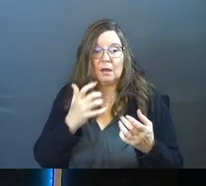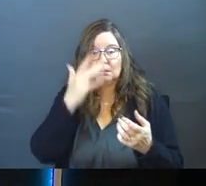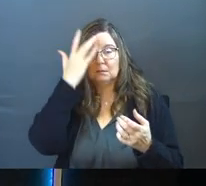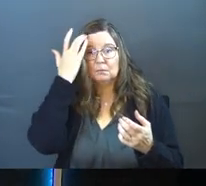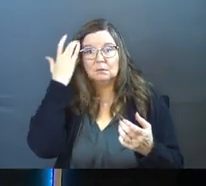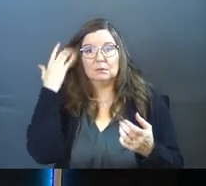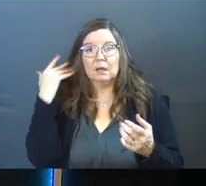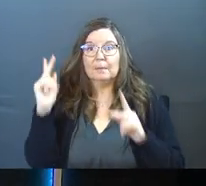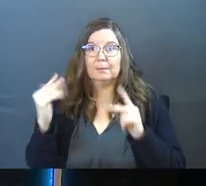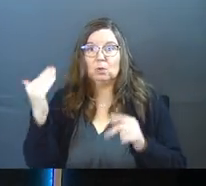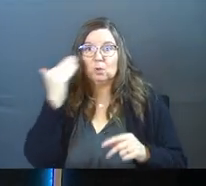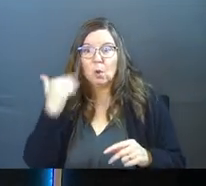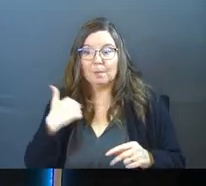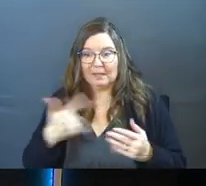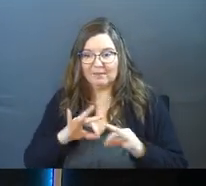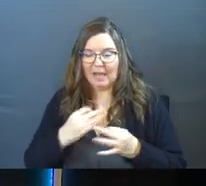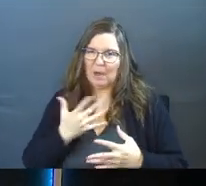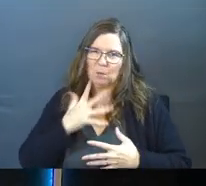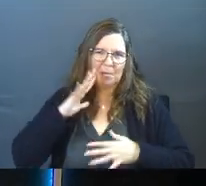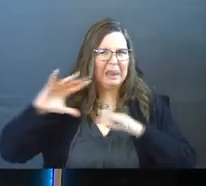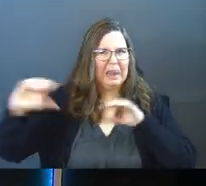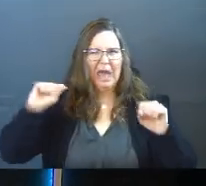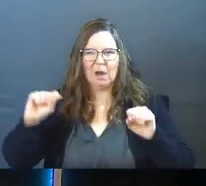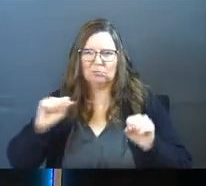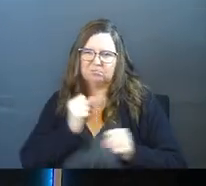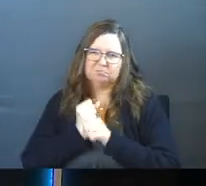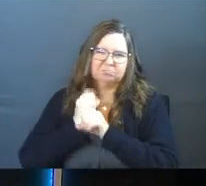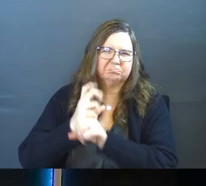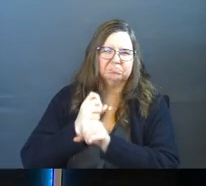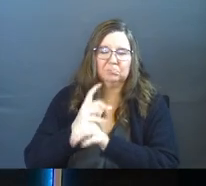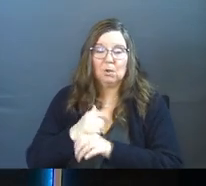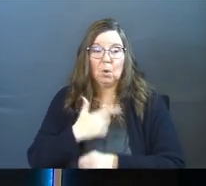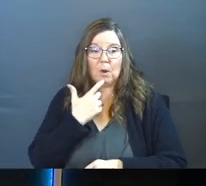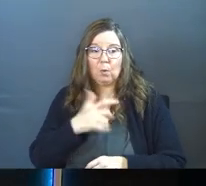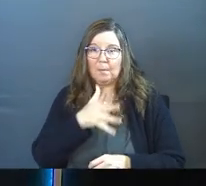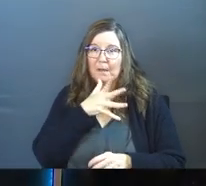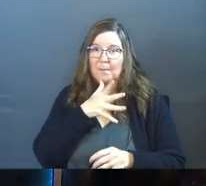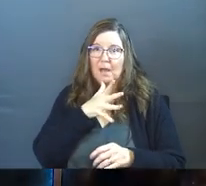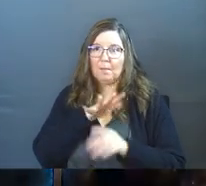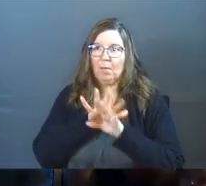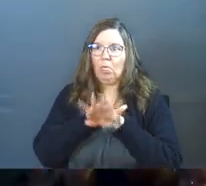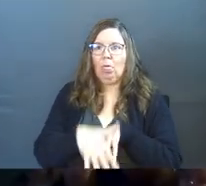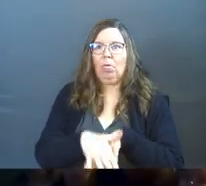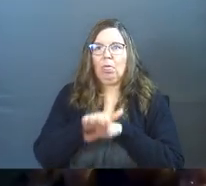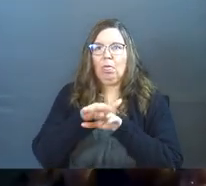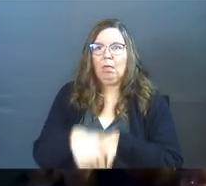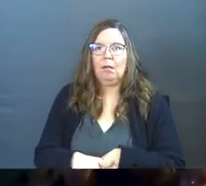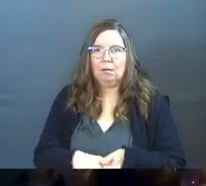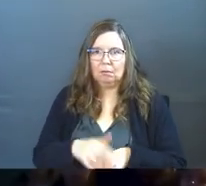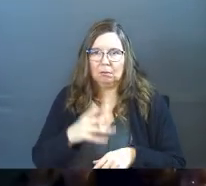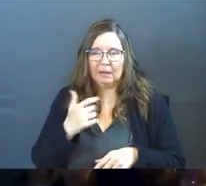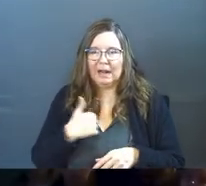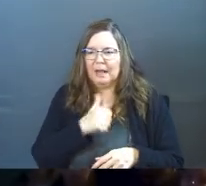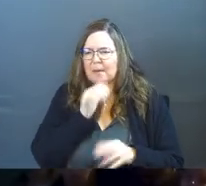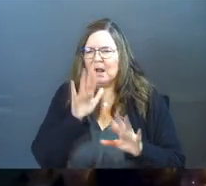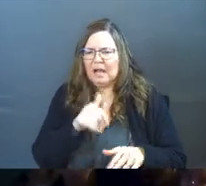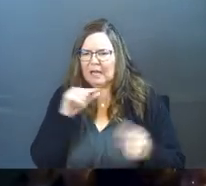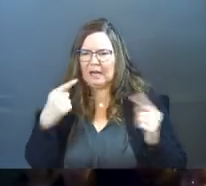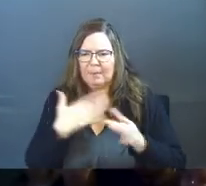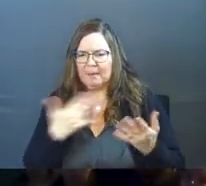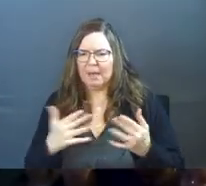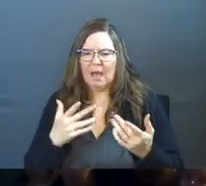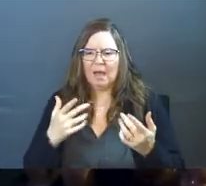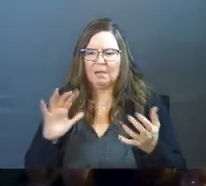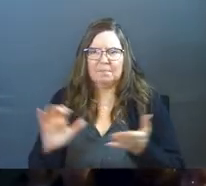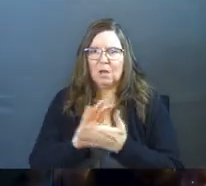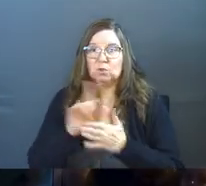family, I'm going to be loud. I have to be loud. Or I watched my mom get walked all over like a doormat, and I'm not going to let that happen in my